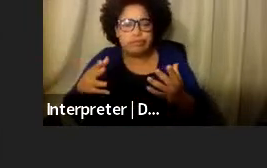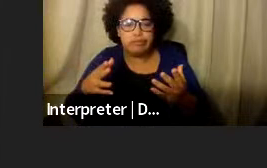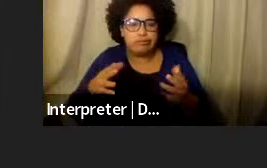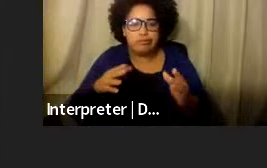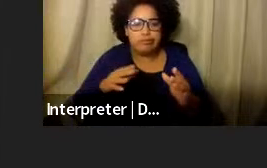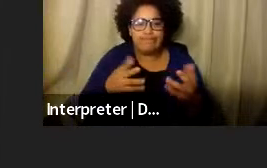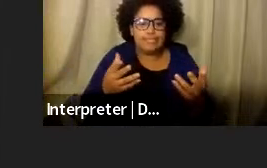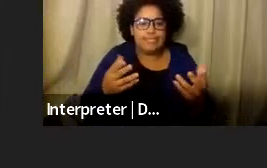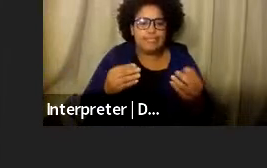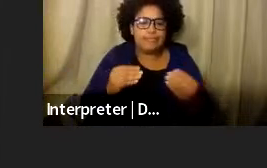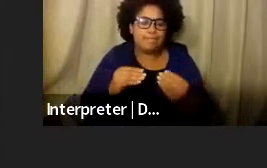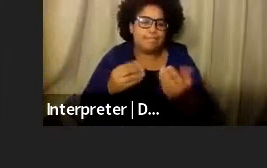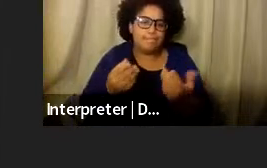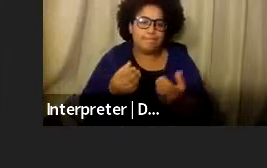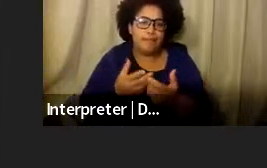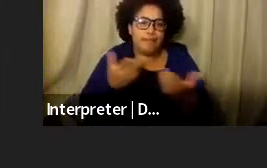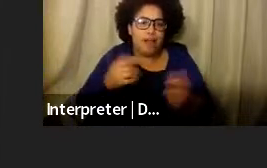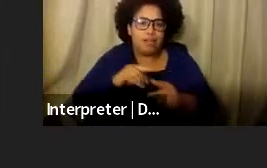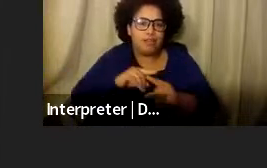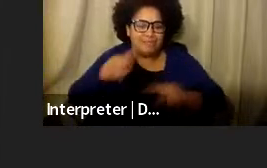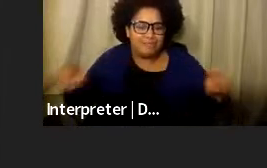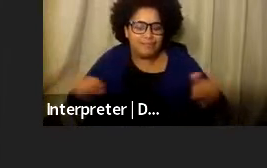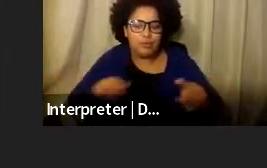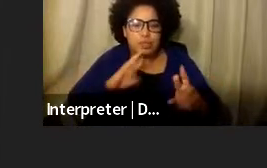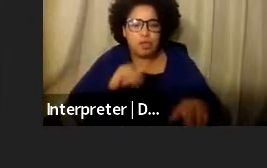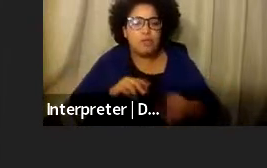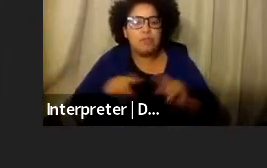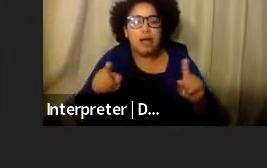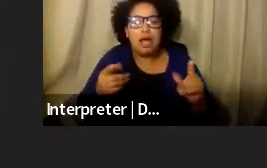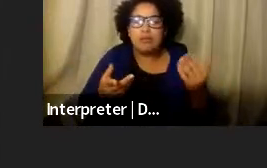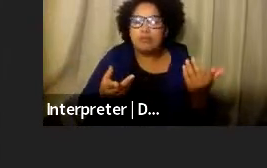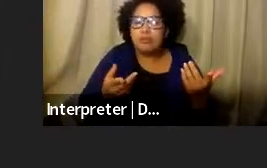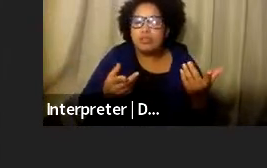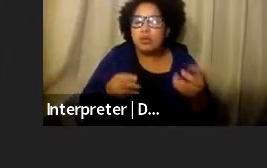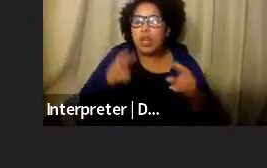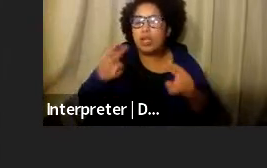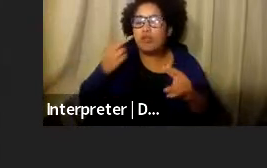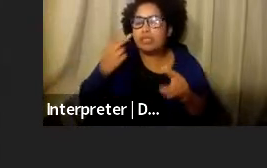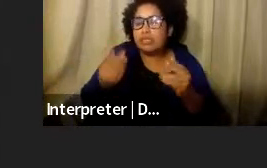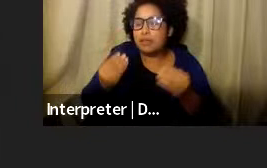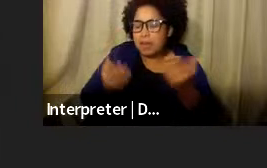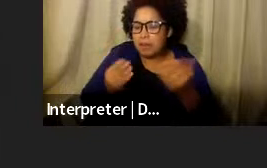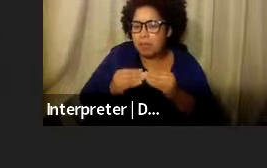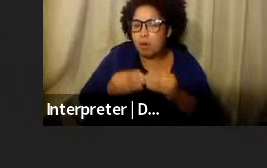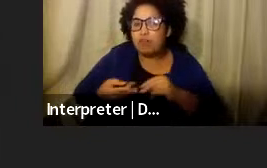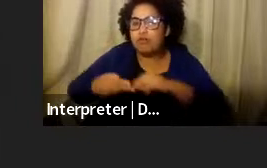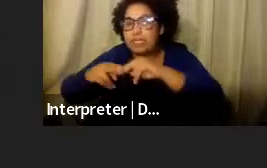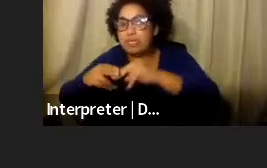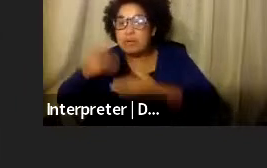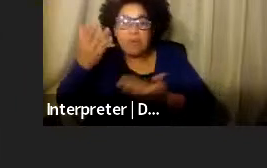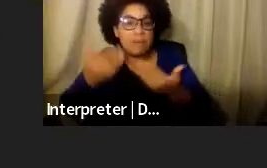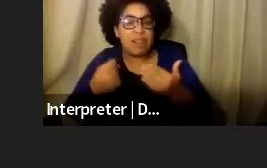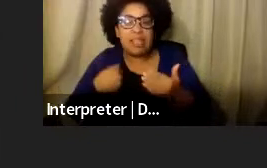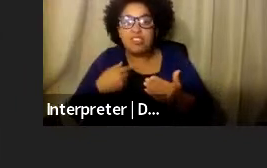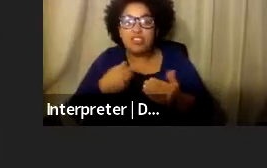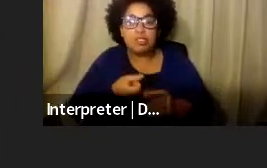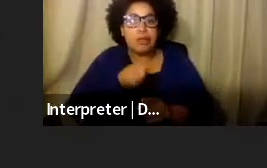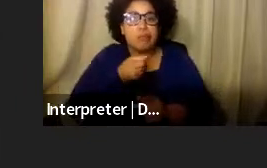further increases, but maybe this is just a bump and things will quiet down again. Next slide.